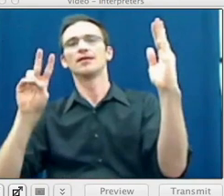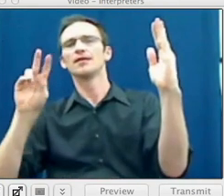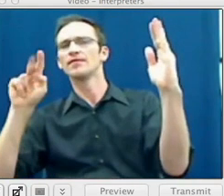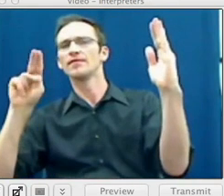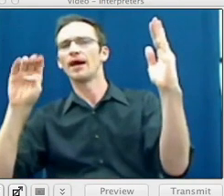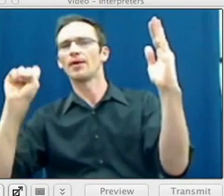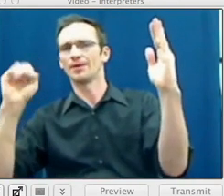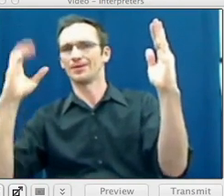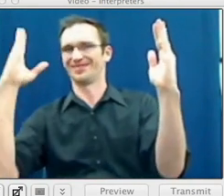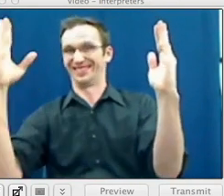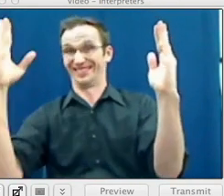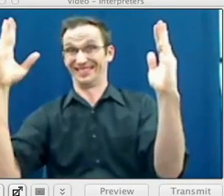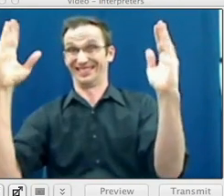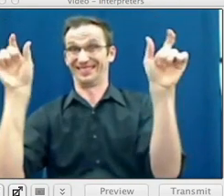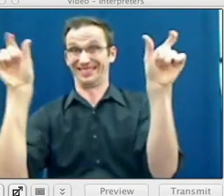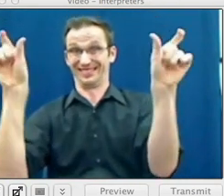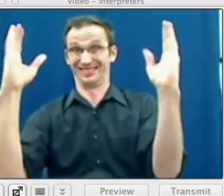bookend,